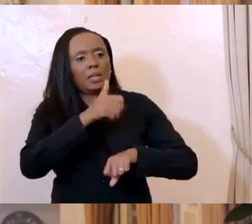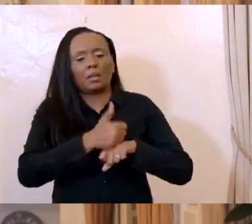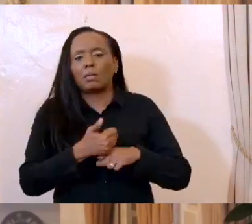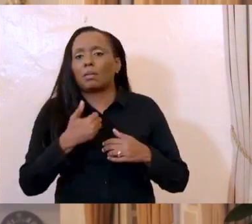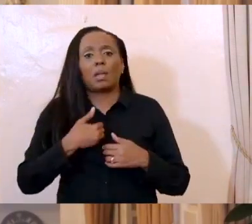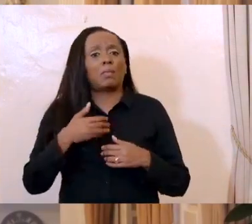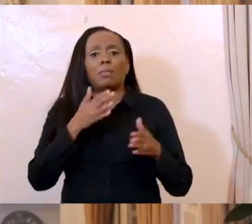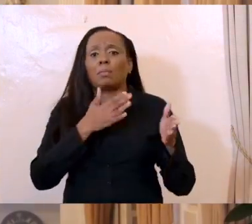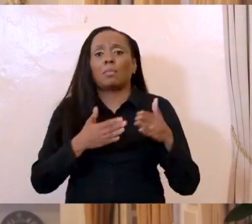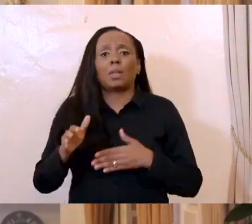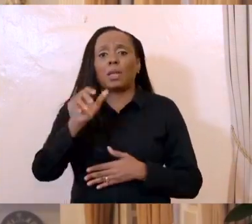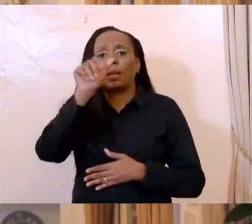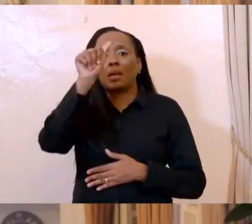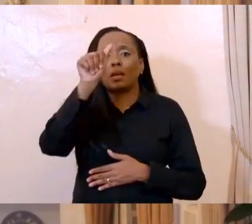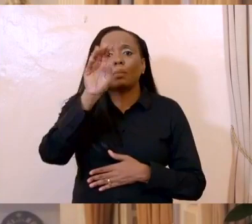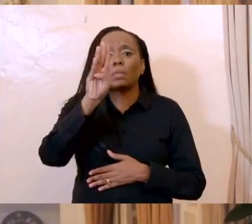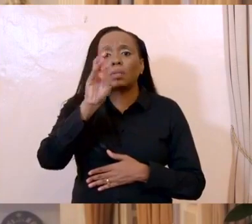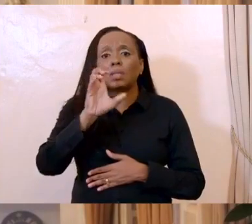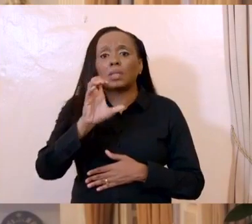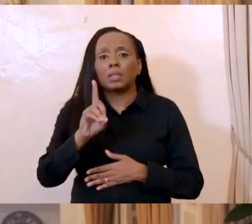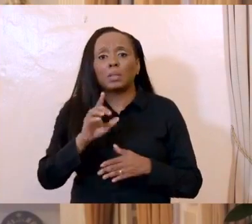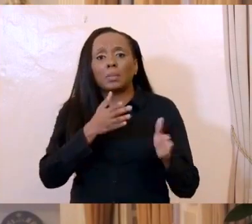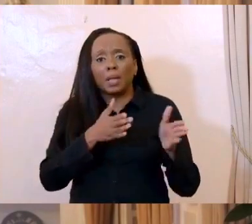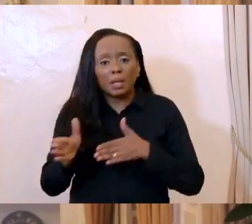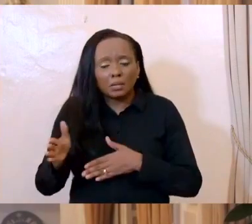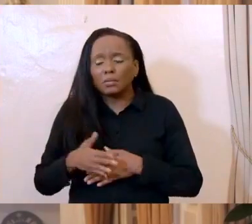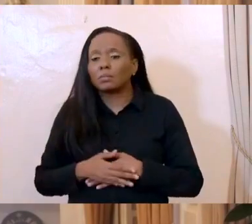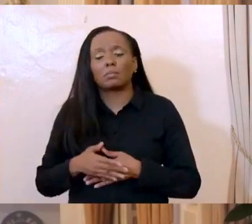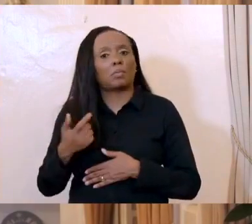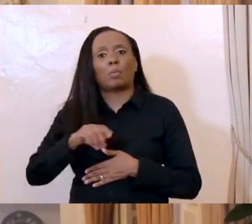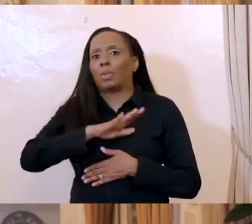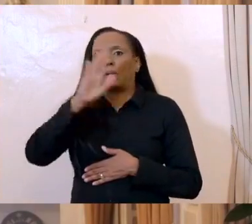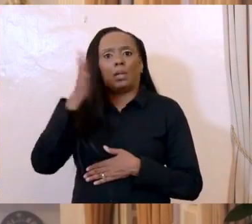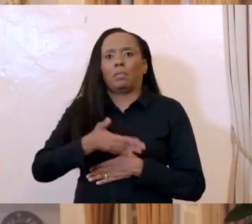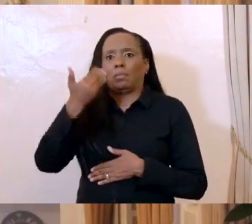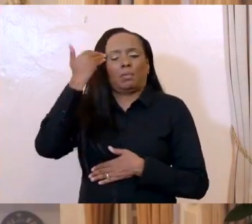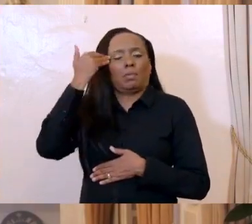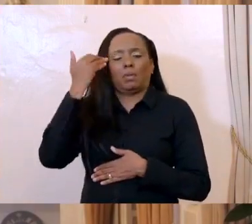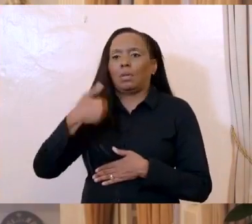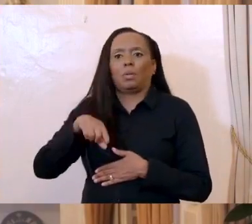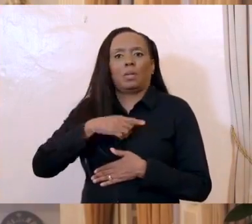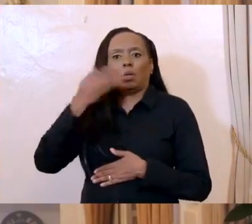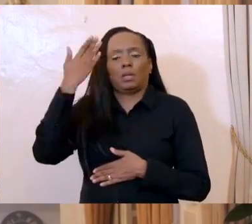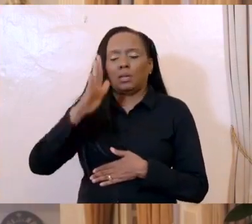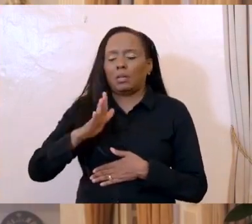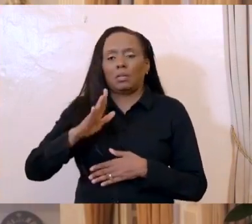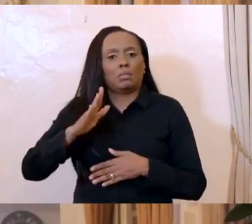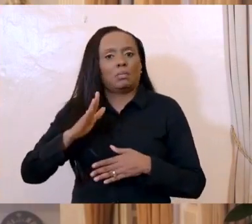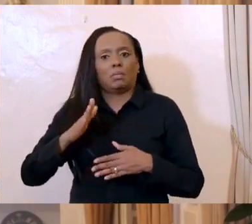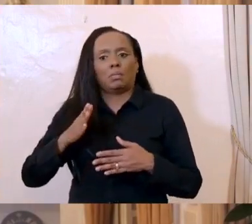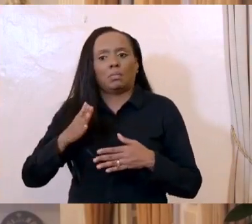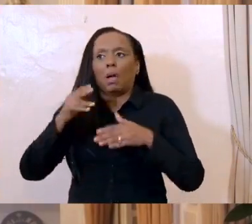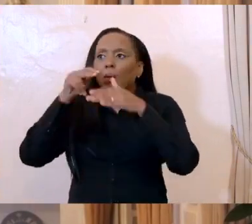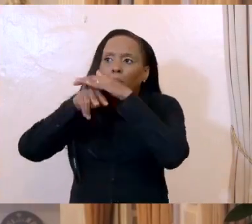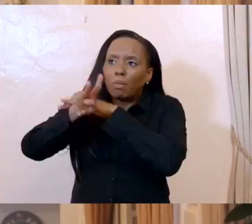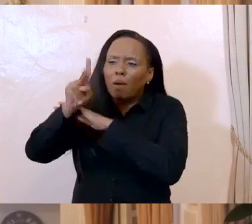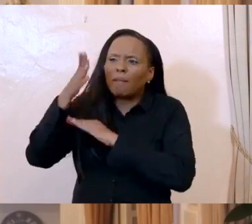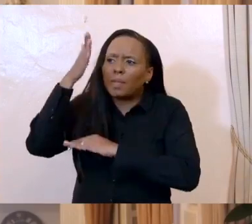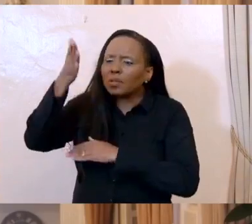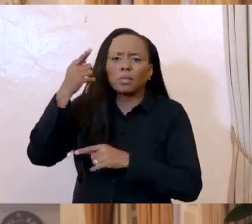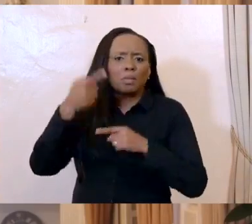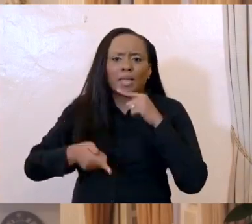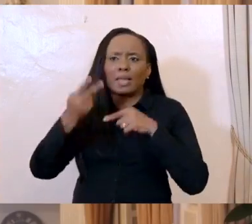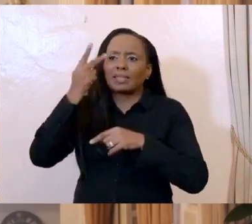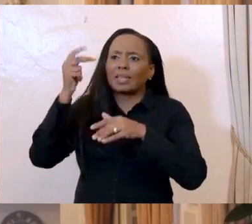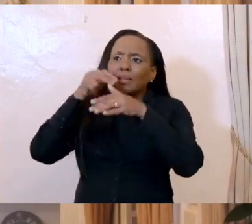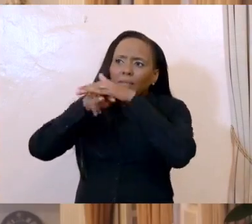and E, because we never knew exactly what was going to happen. And so we had to put things in place, and we try to worst case